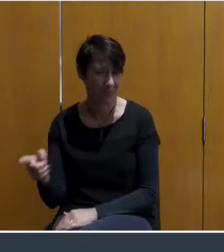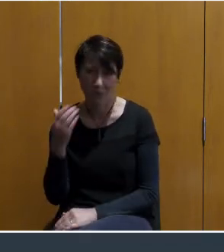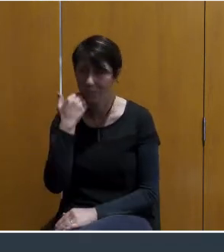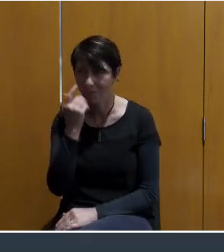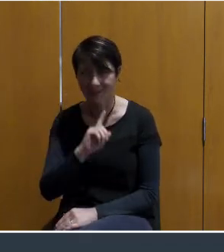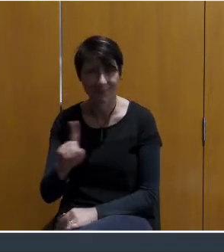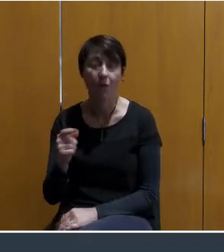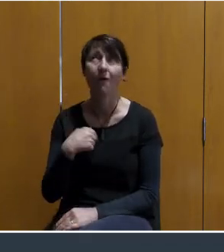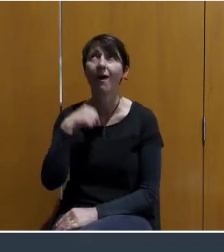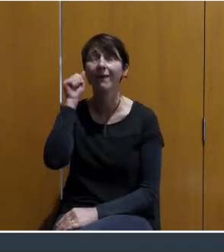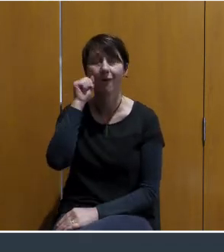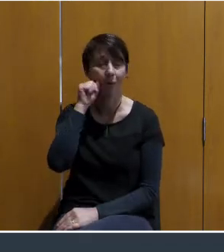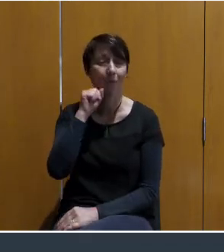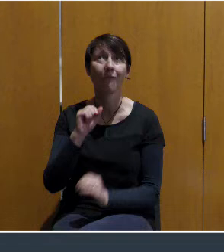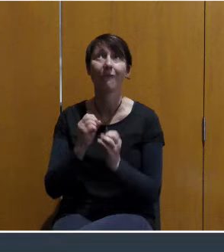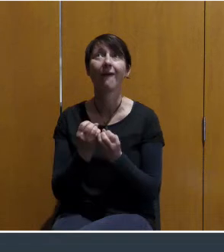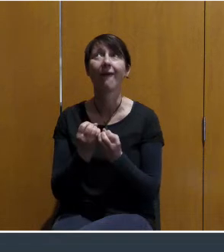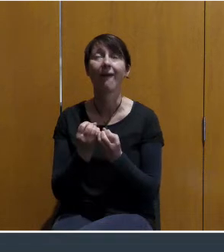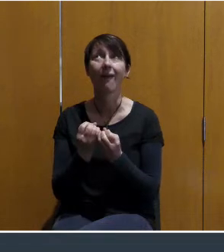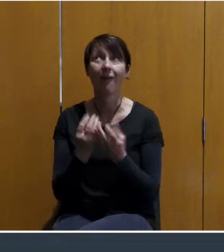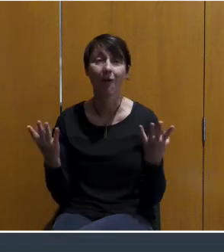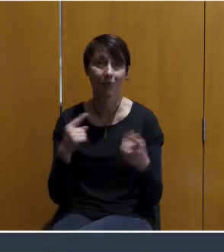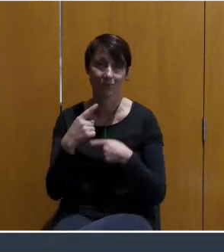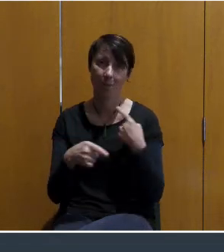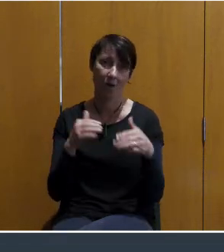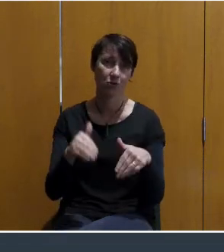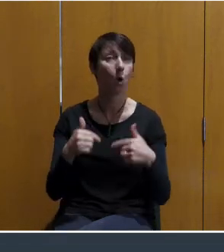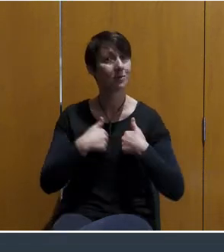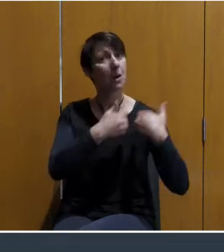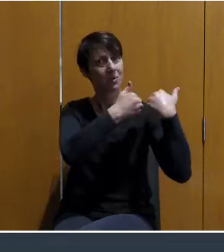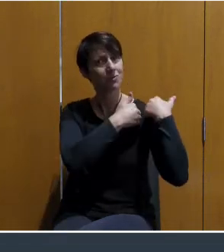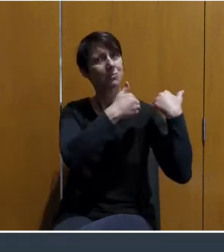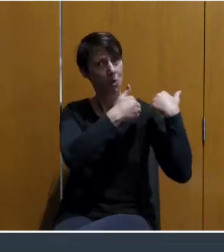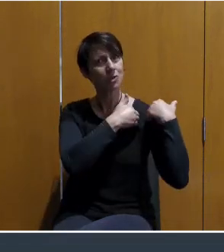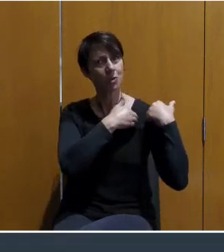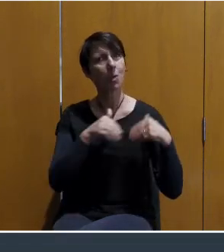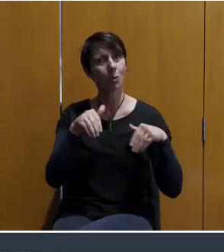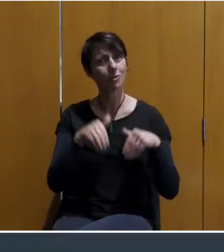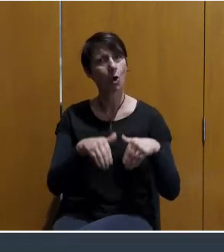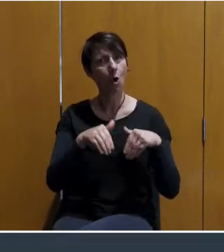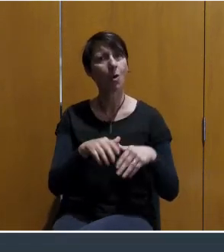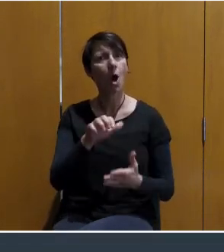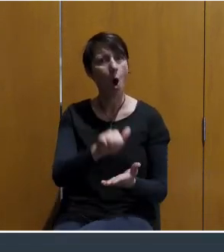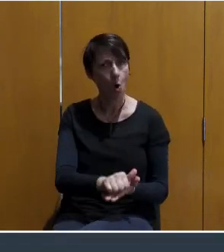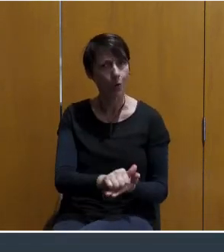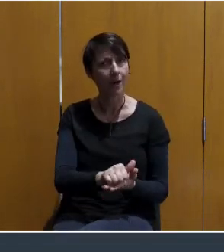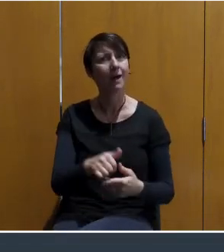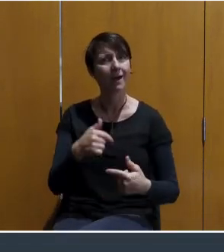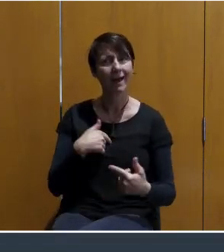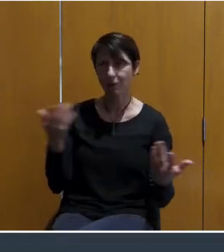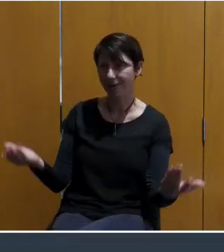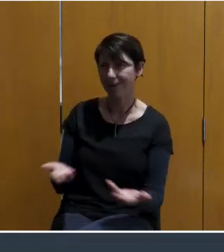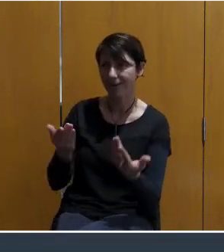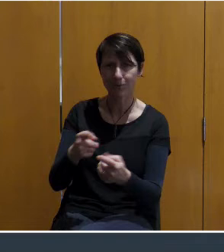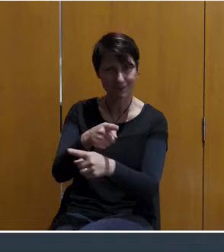being a responsible owner, encouraging others to be responsible owners, and making sure things are as fair as